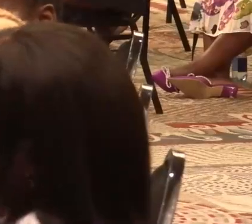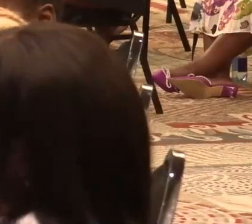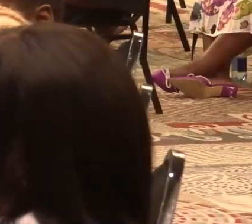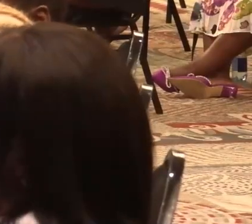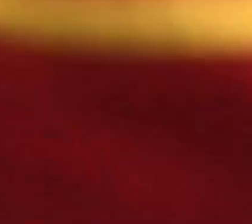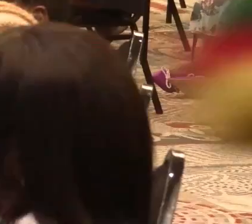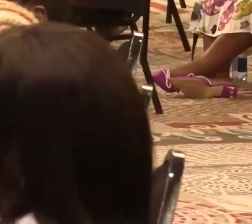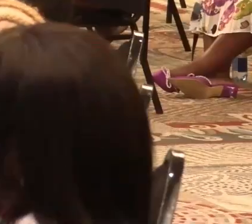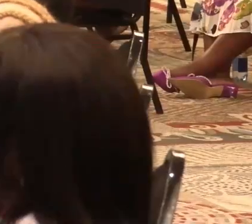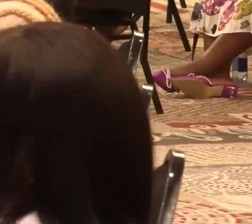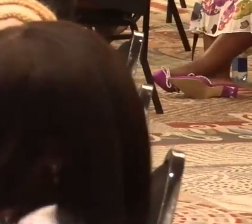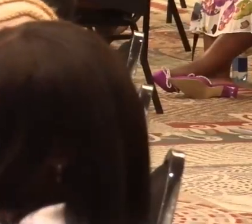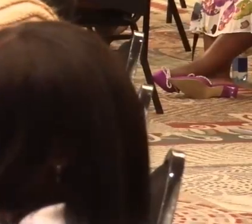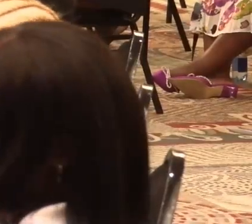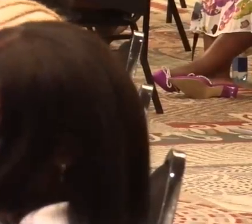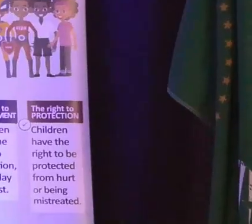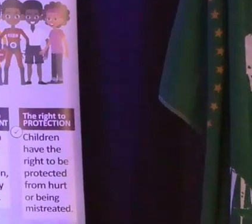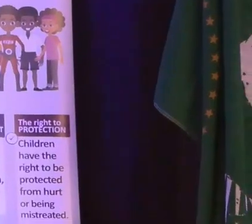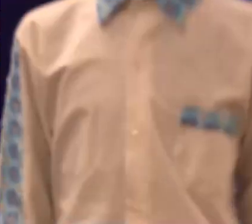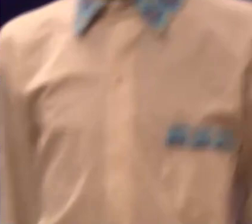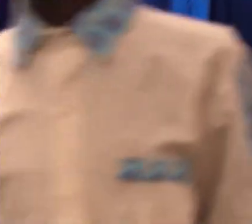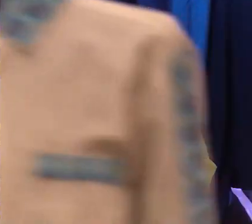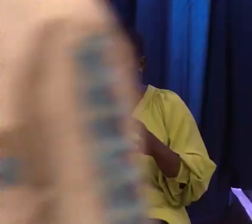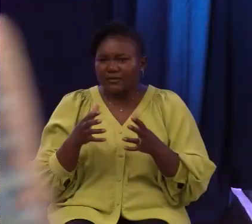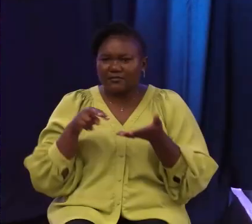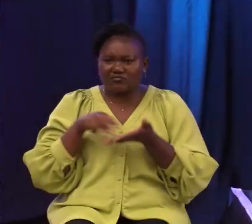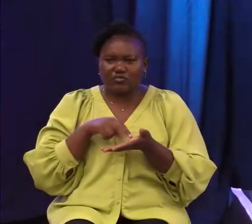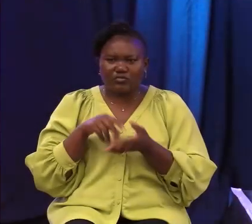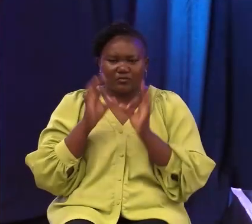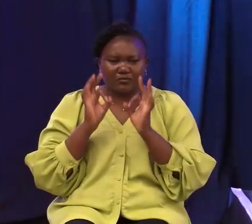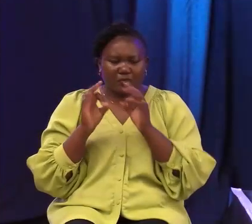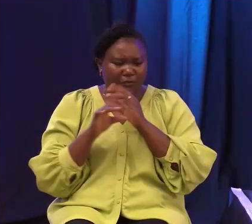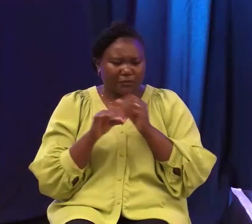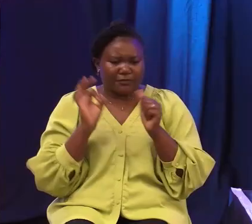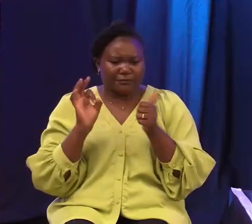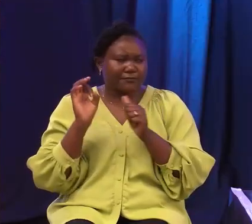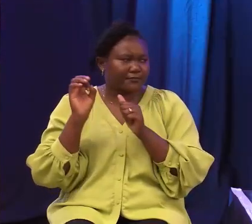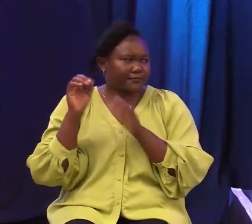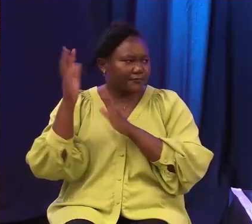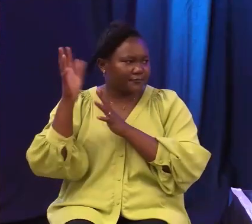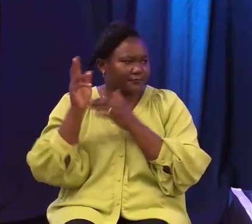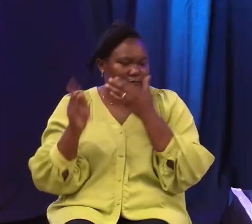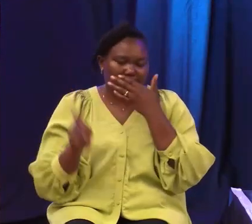Thank you for your very captivating performance. May we please have another round of applause.